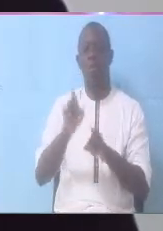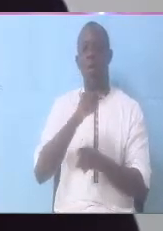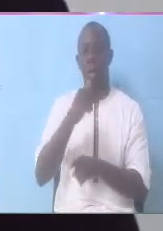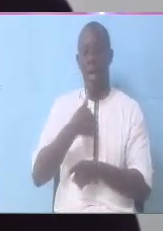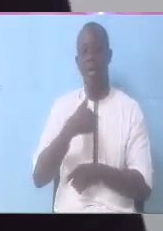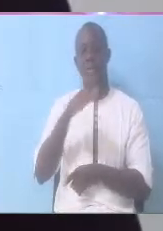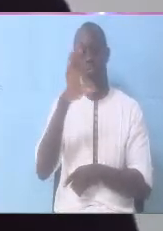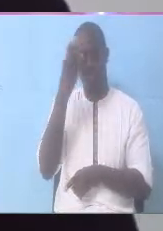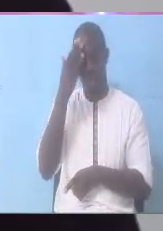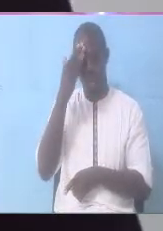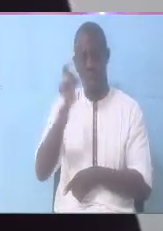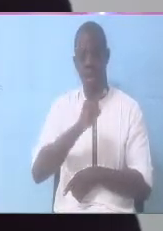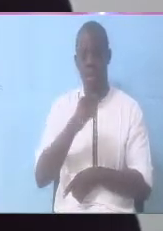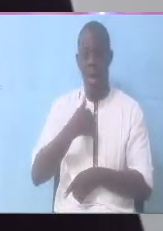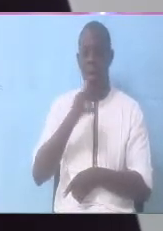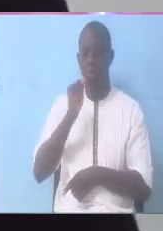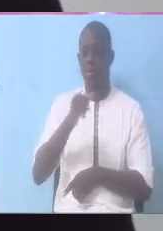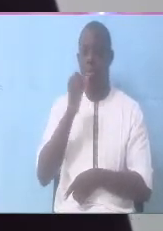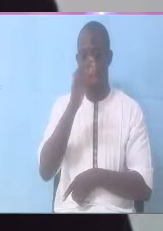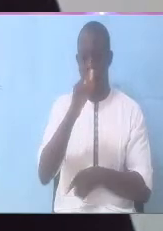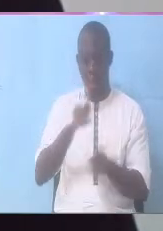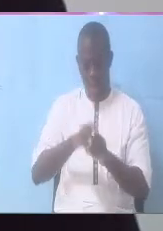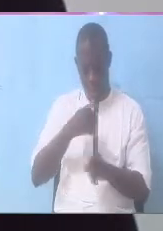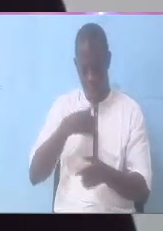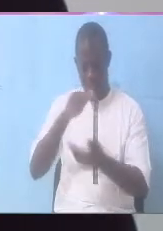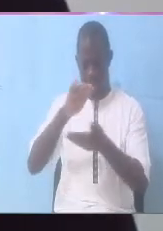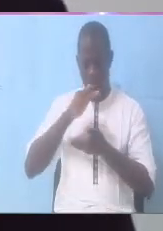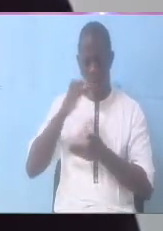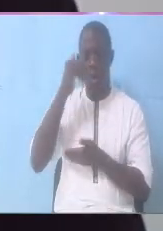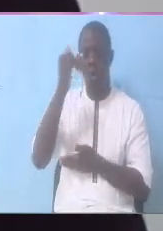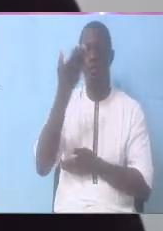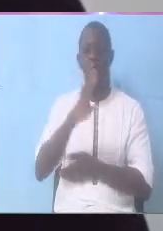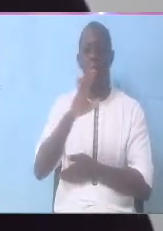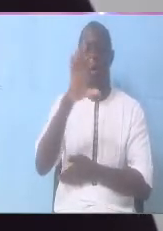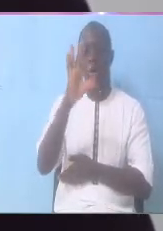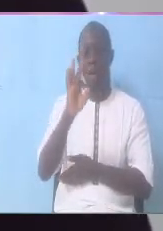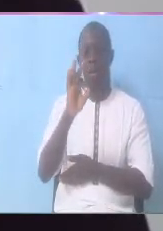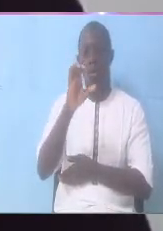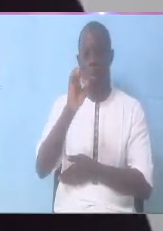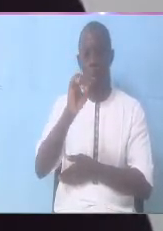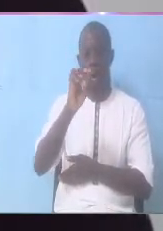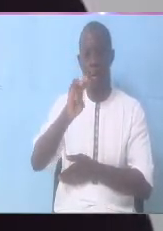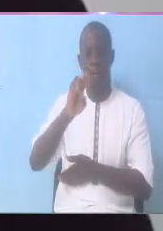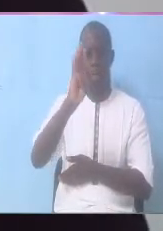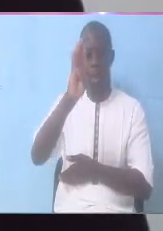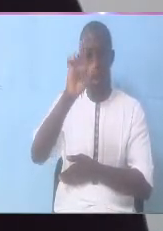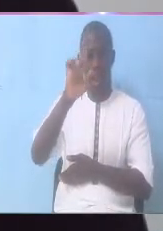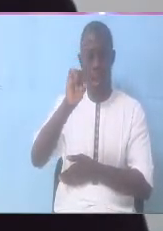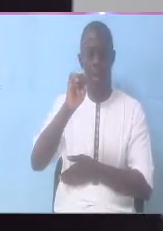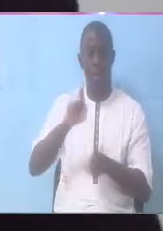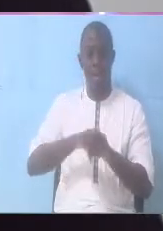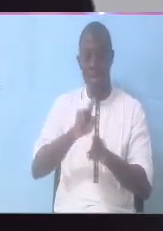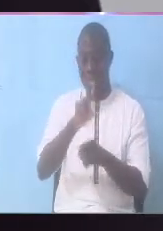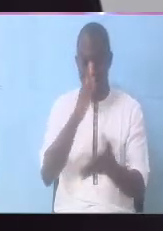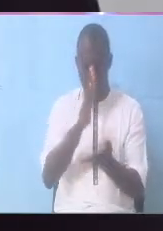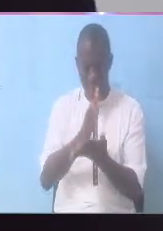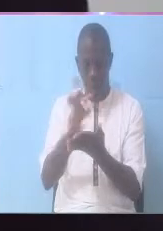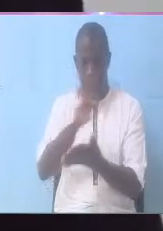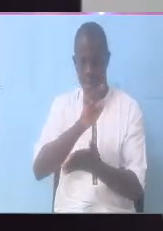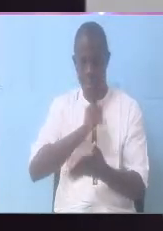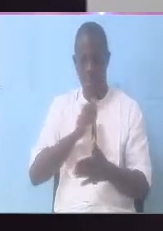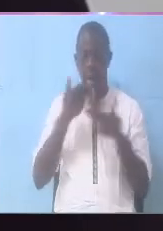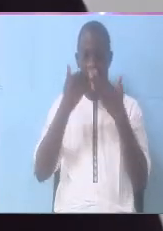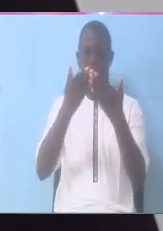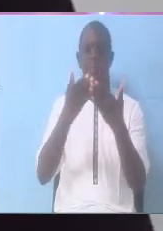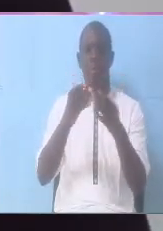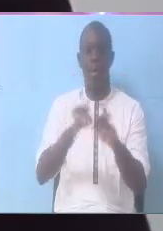I do know is, I did receive a call from Tumbul. And this is exactly what he told me. So I'm giving you the opportunity and the Gambian people to